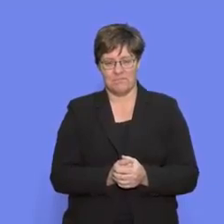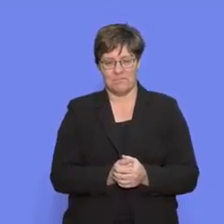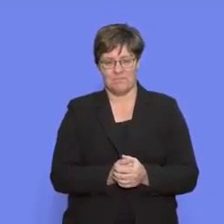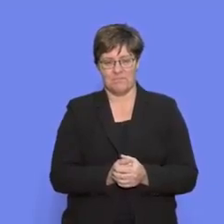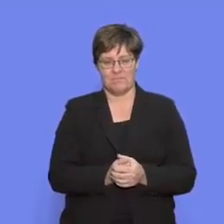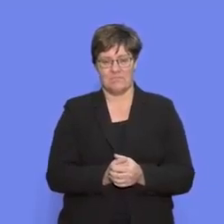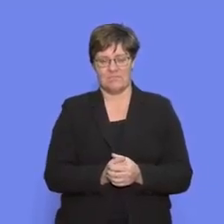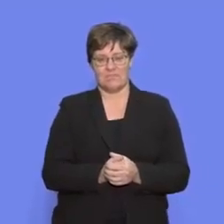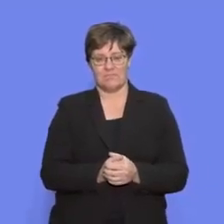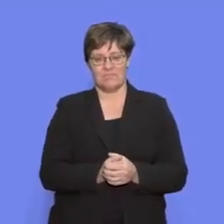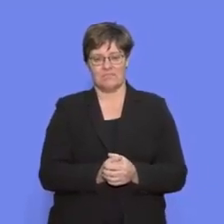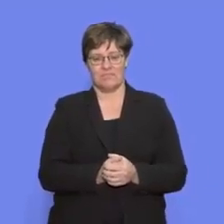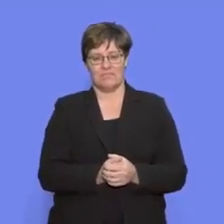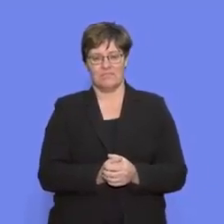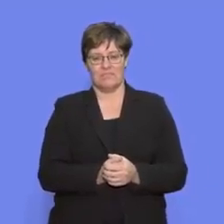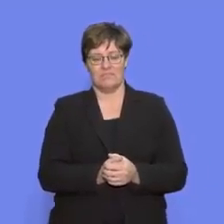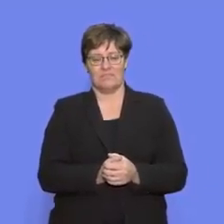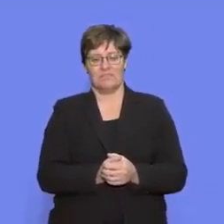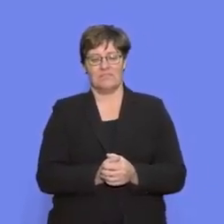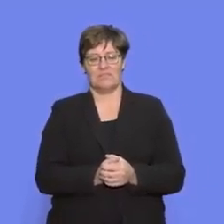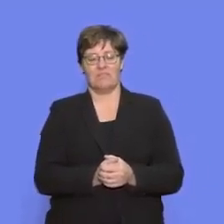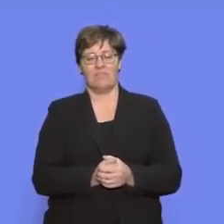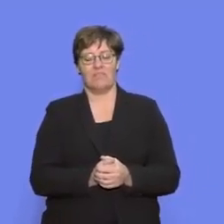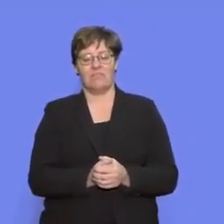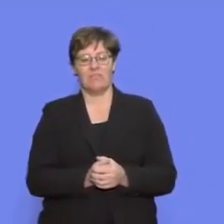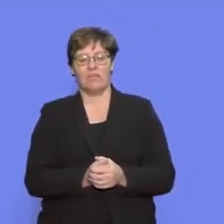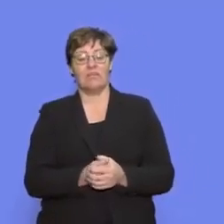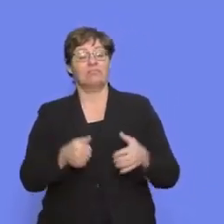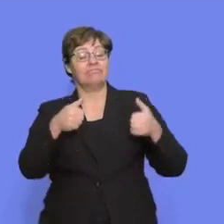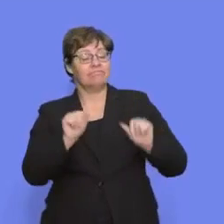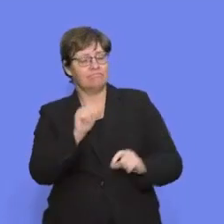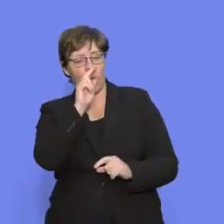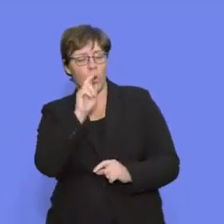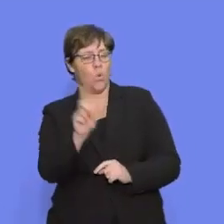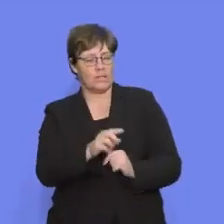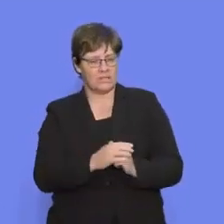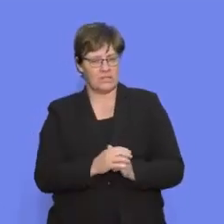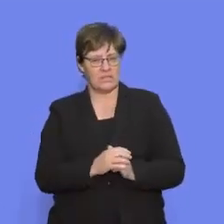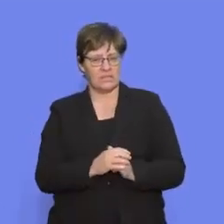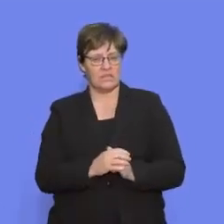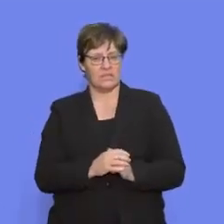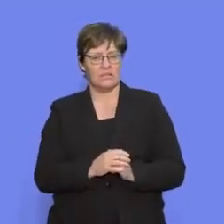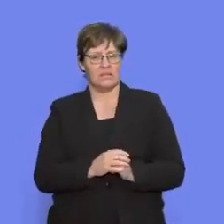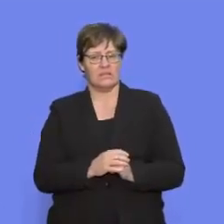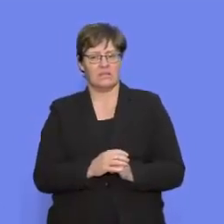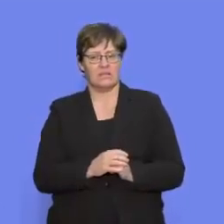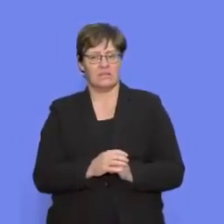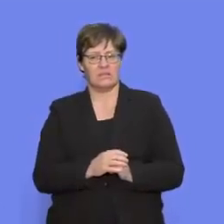Then we're looking at maintenance of water level,